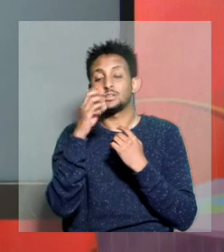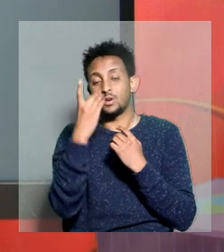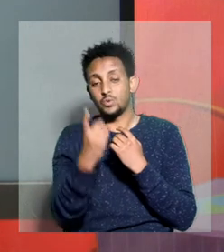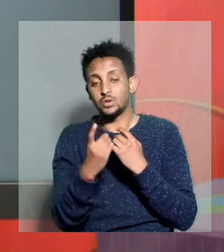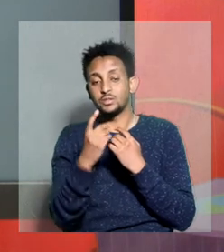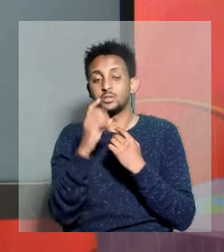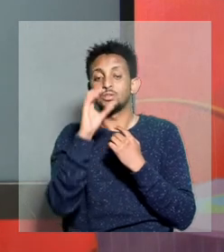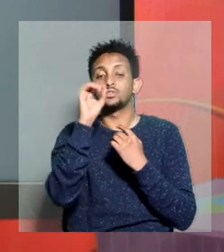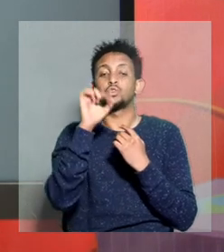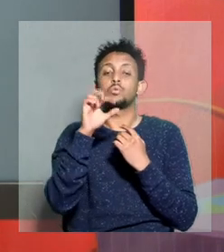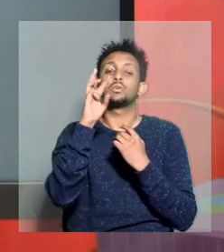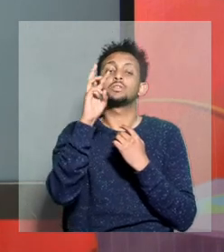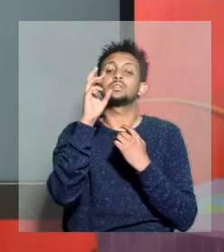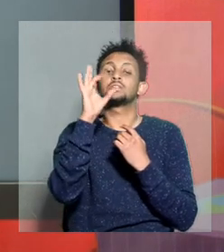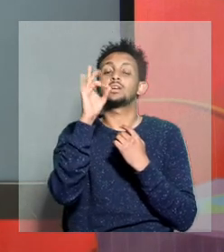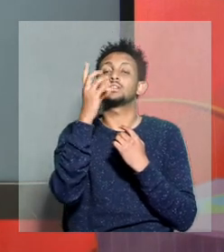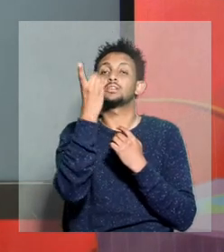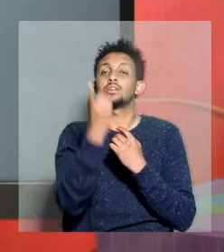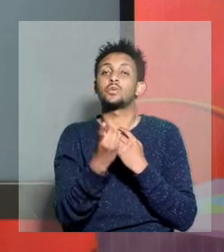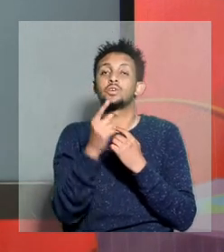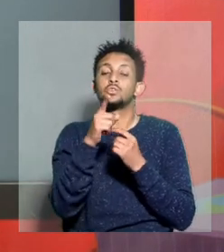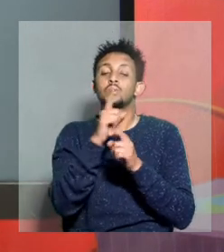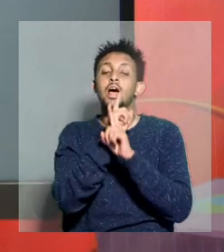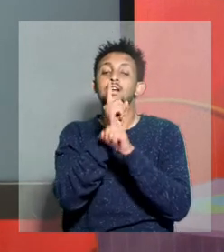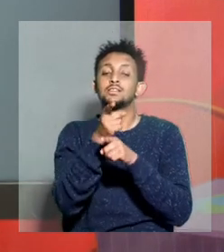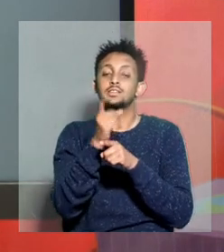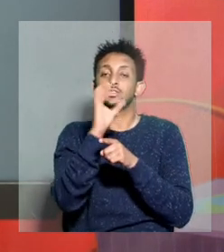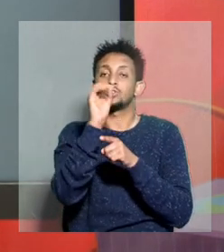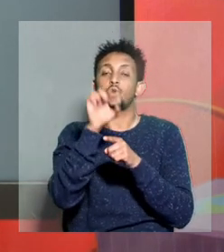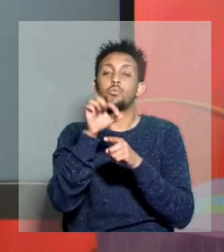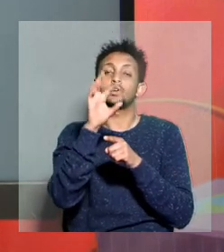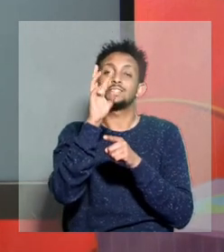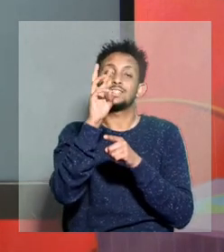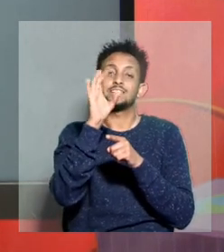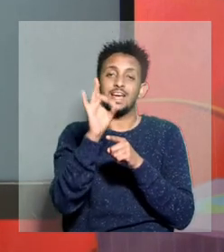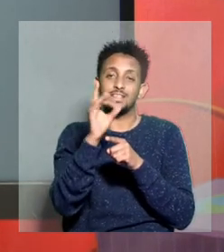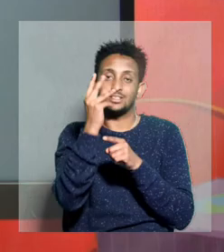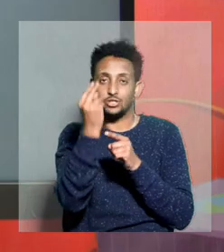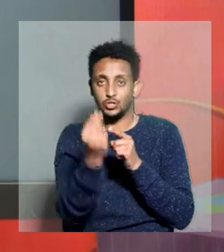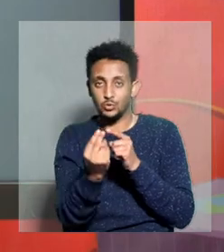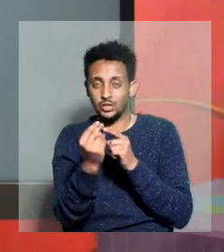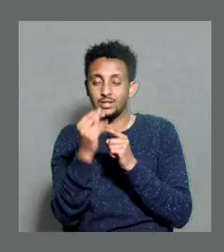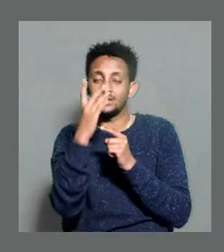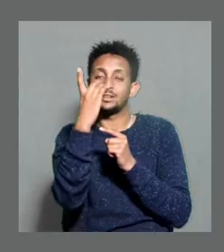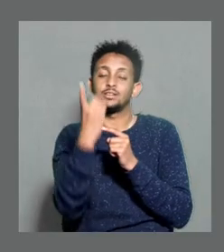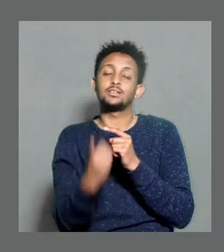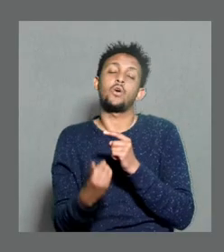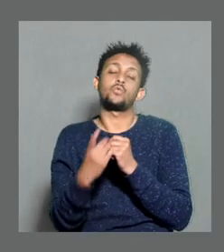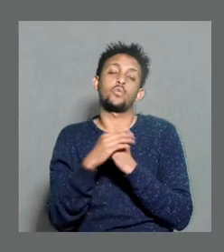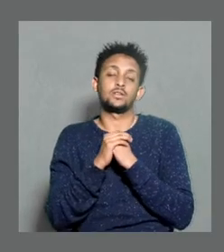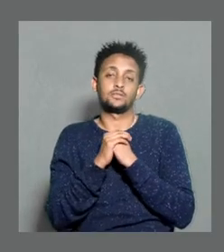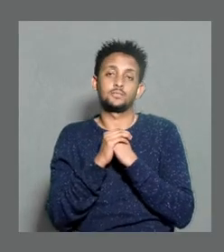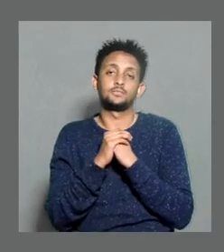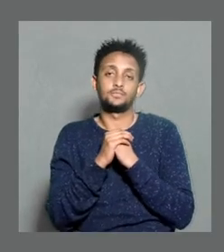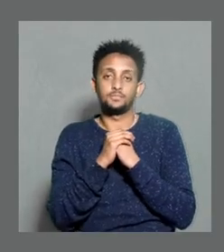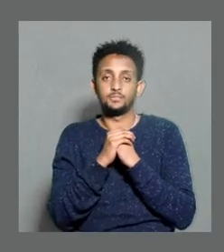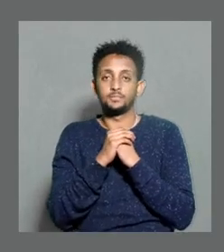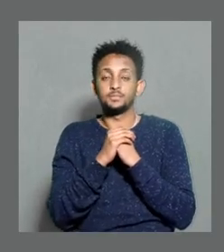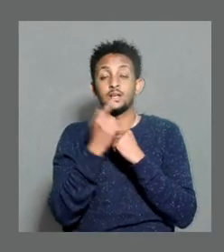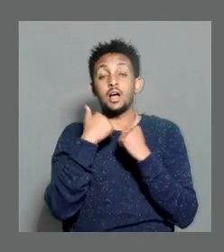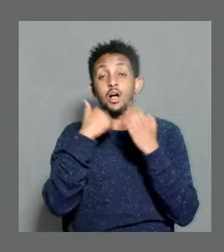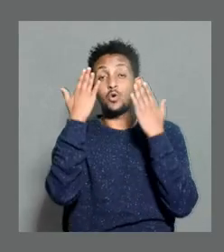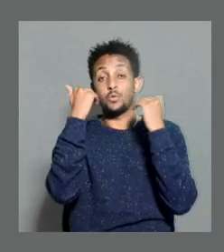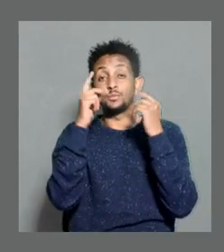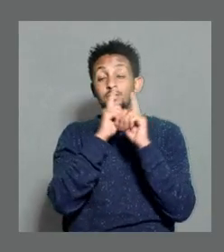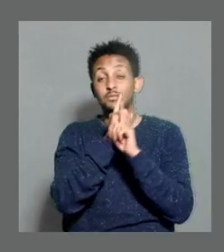downward, 0.68 Newton downward. So your answer is 0.68 downward. I hope you